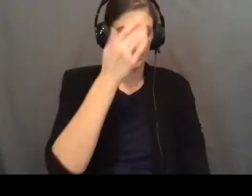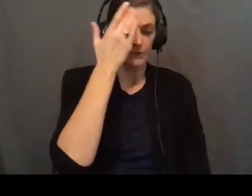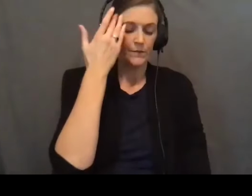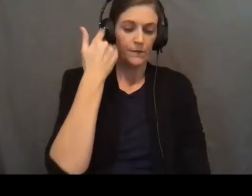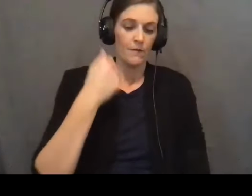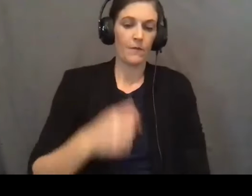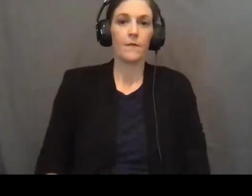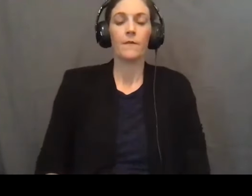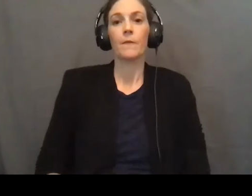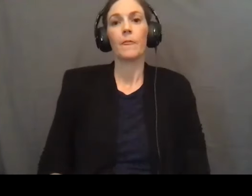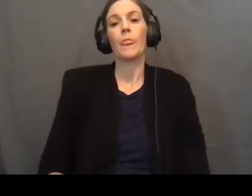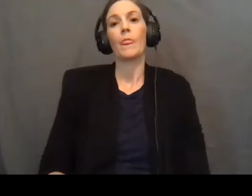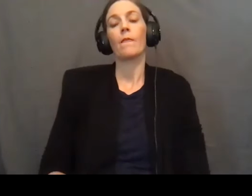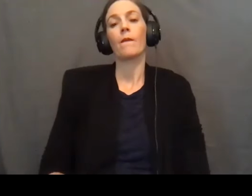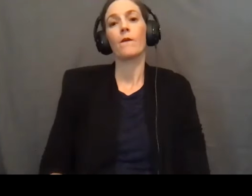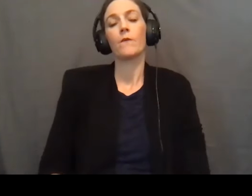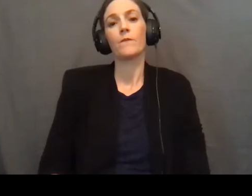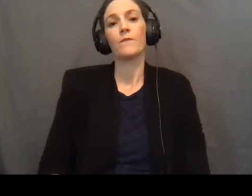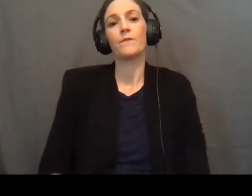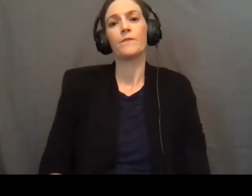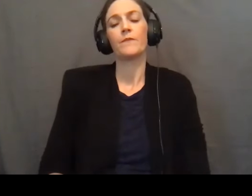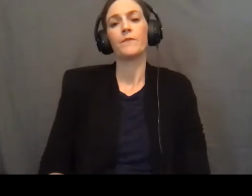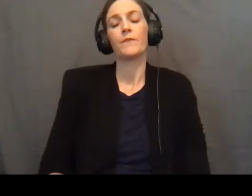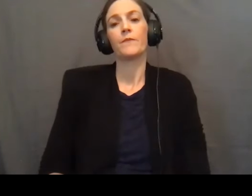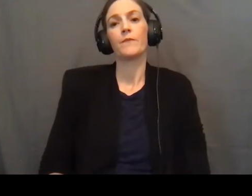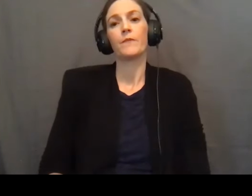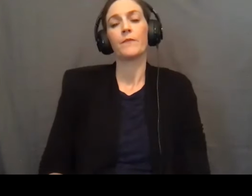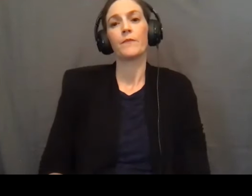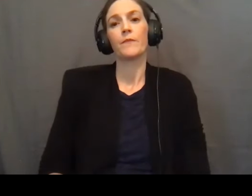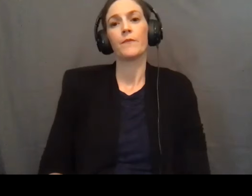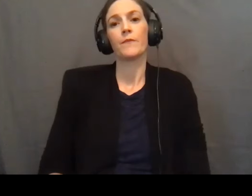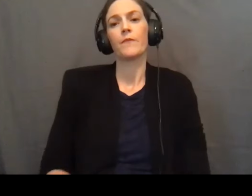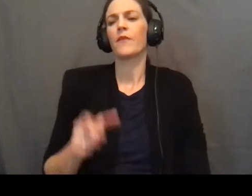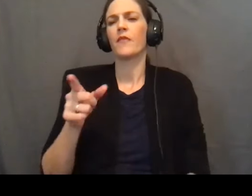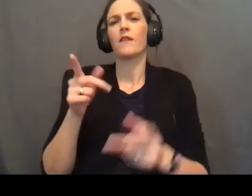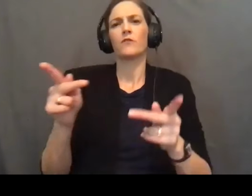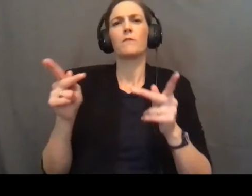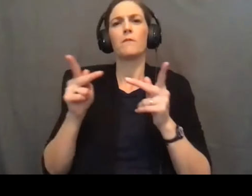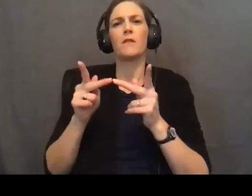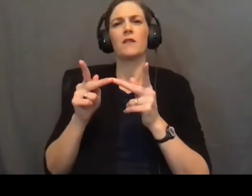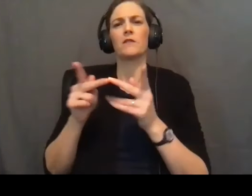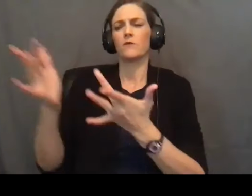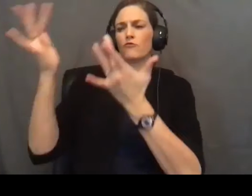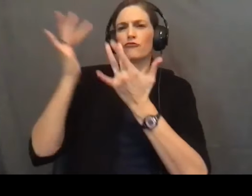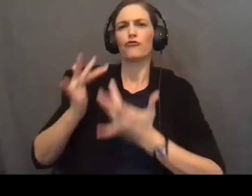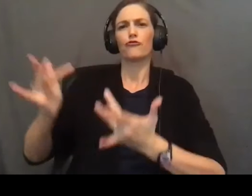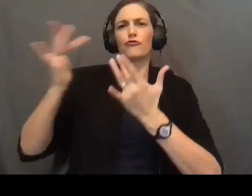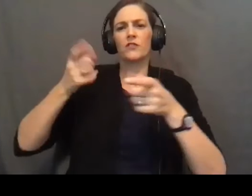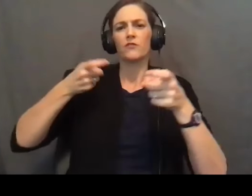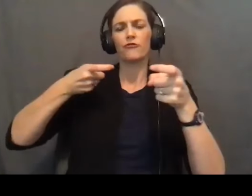There's a place where mercy reigns